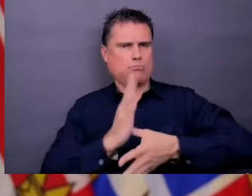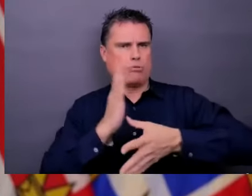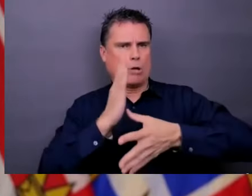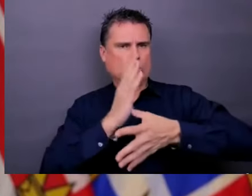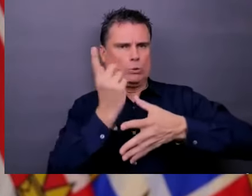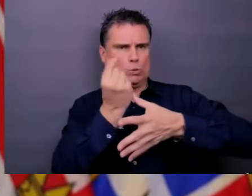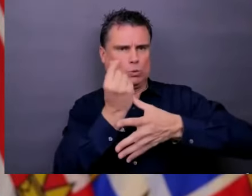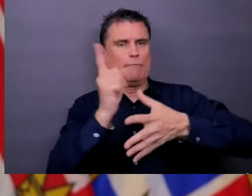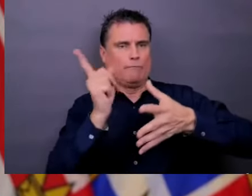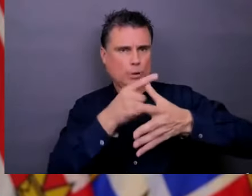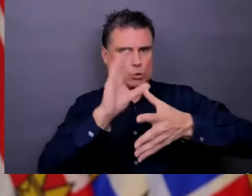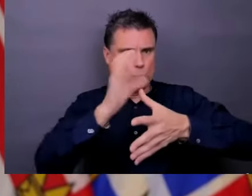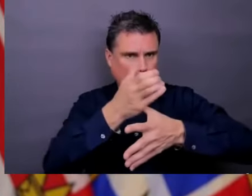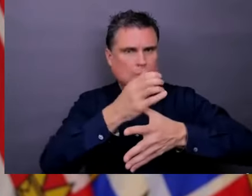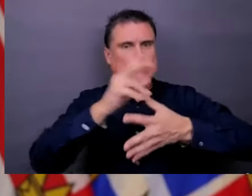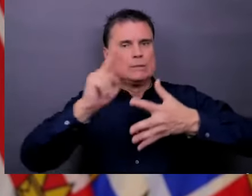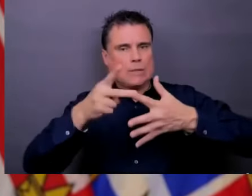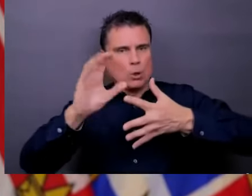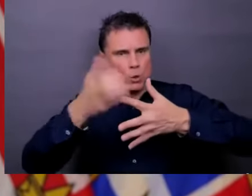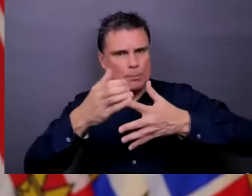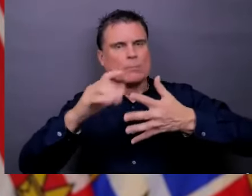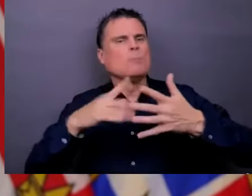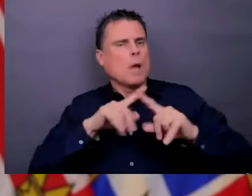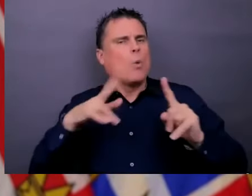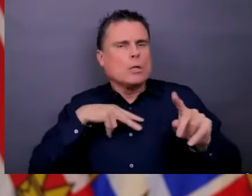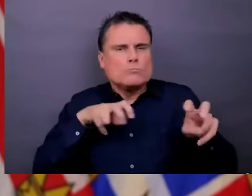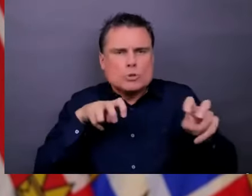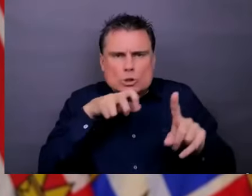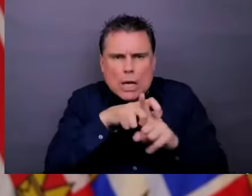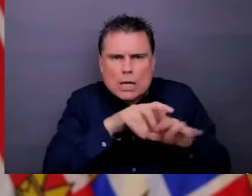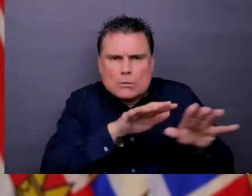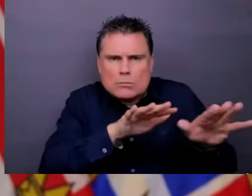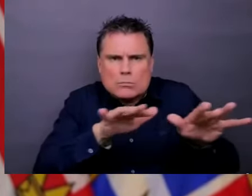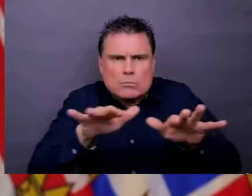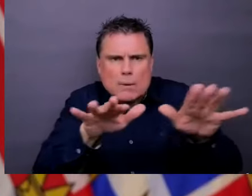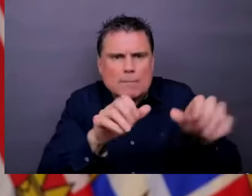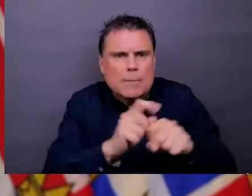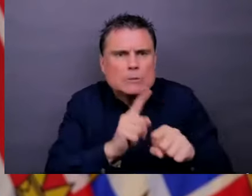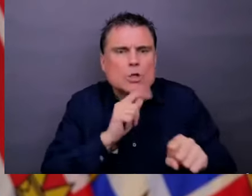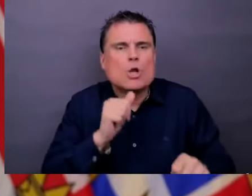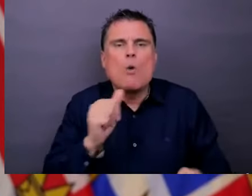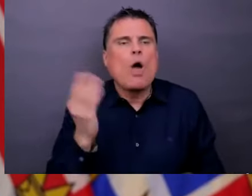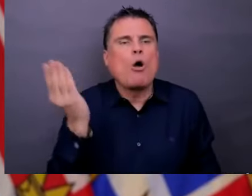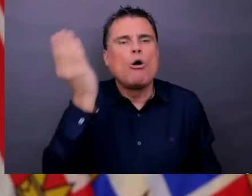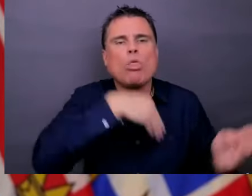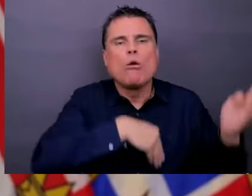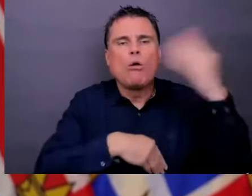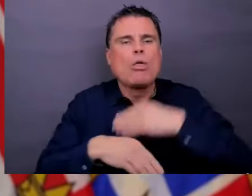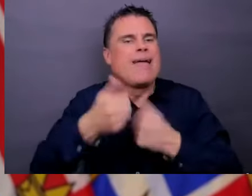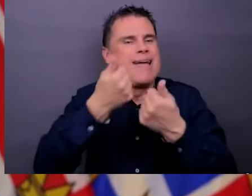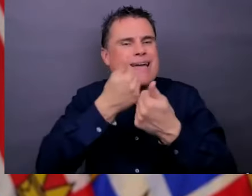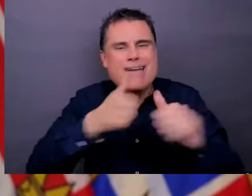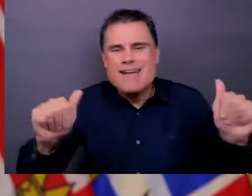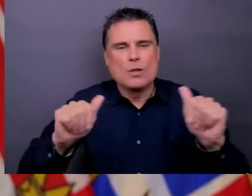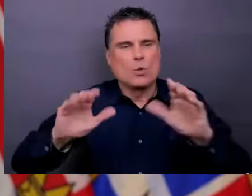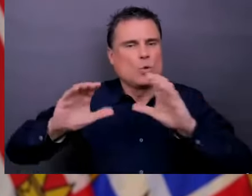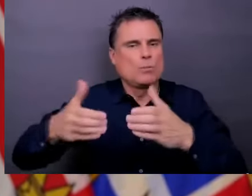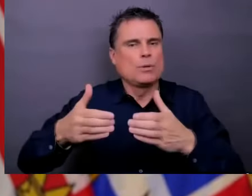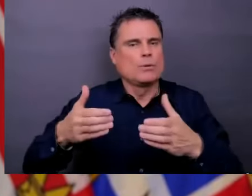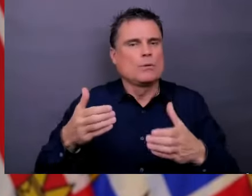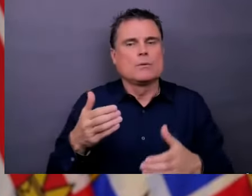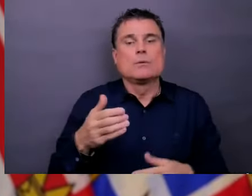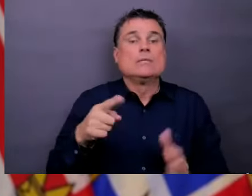we're getting people from all communities over age 80 to receive vaccine and doing